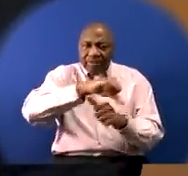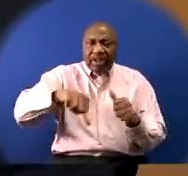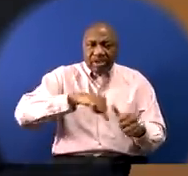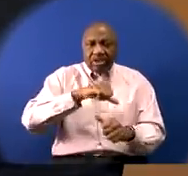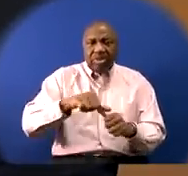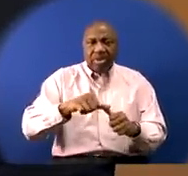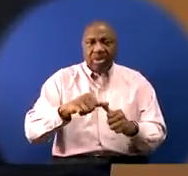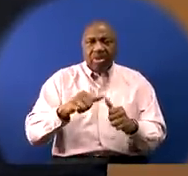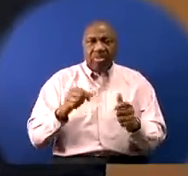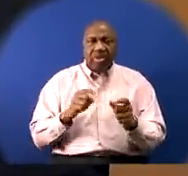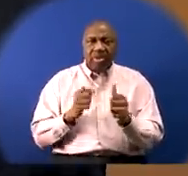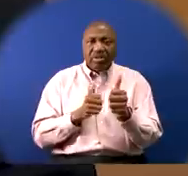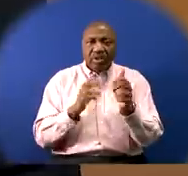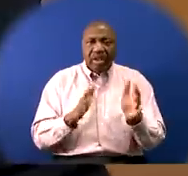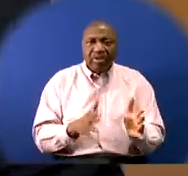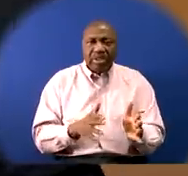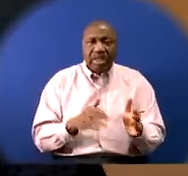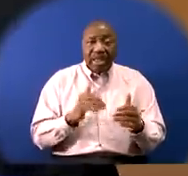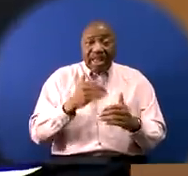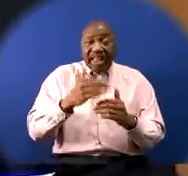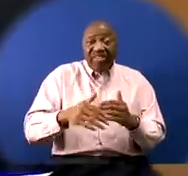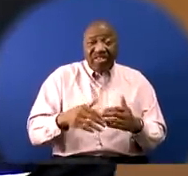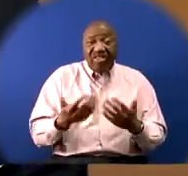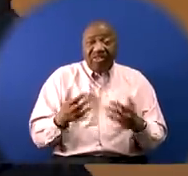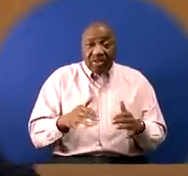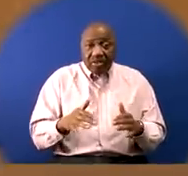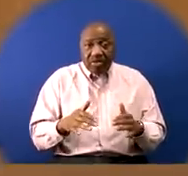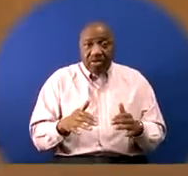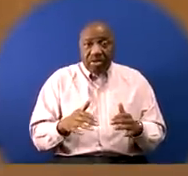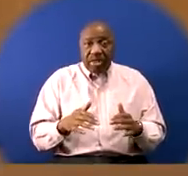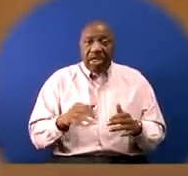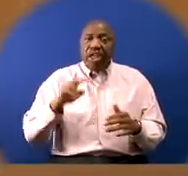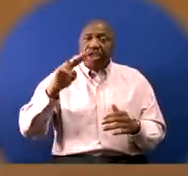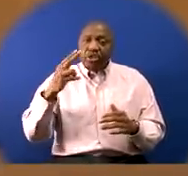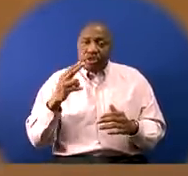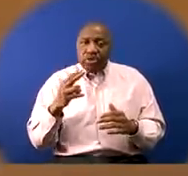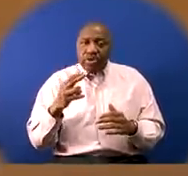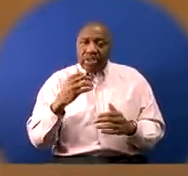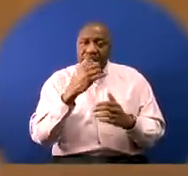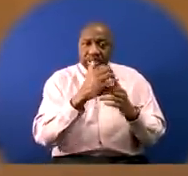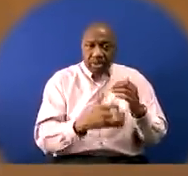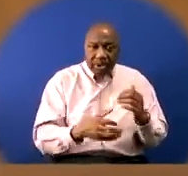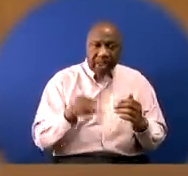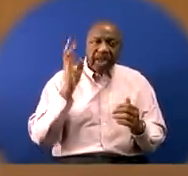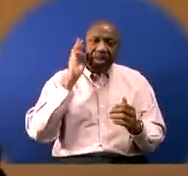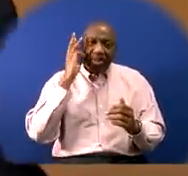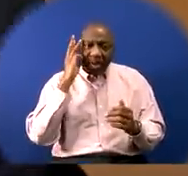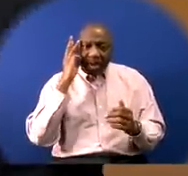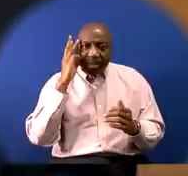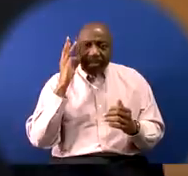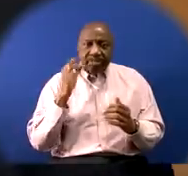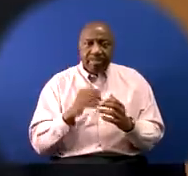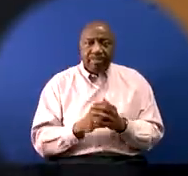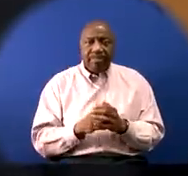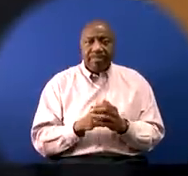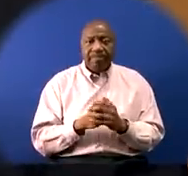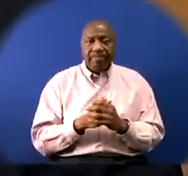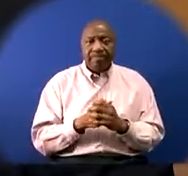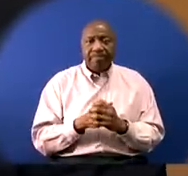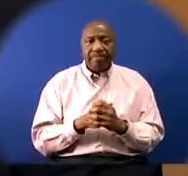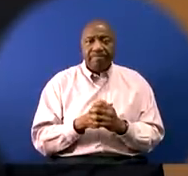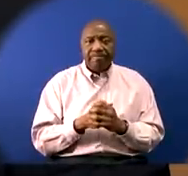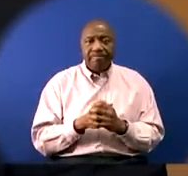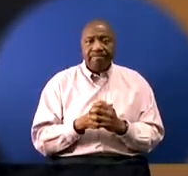one another, after they had dined, he took two elements from that table. Bread, unleavened